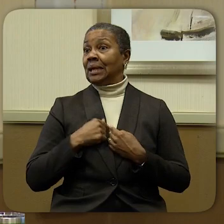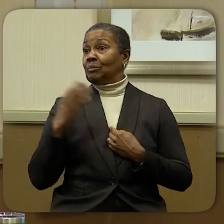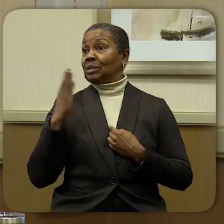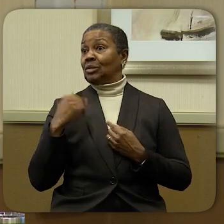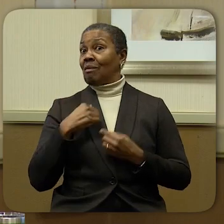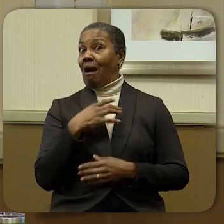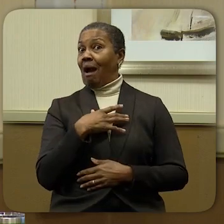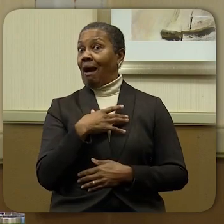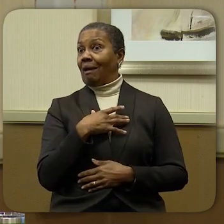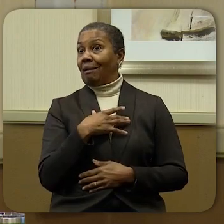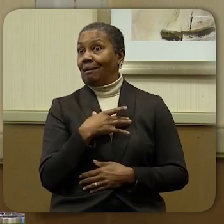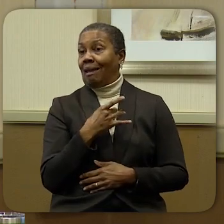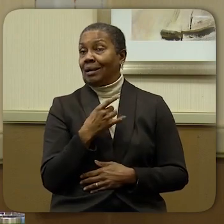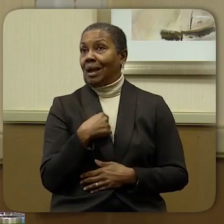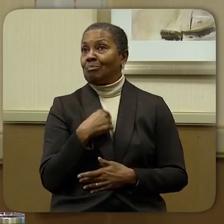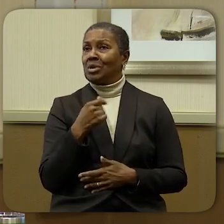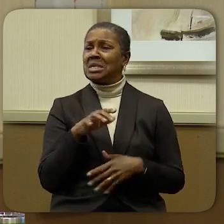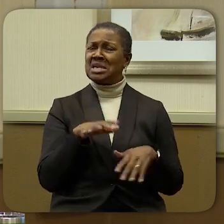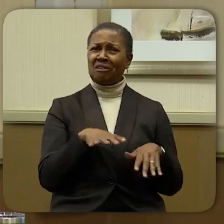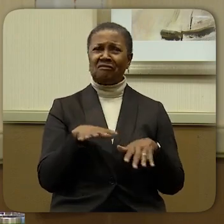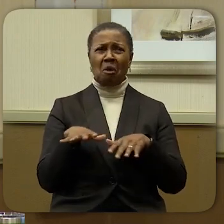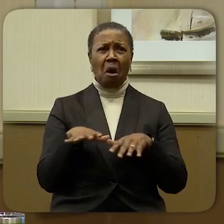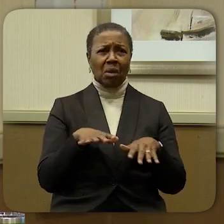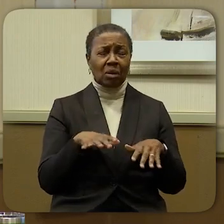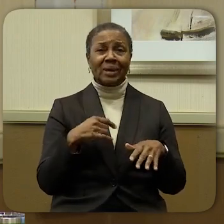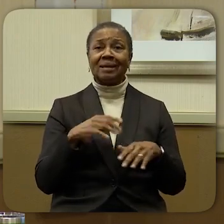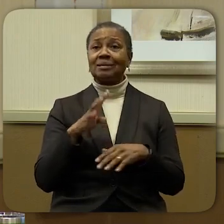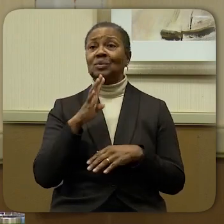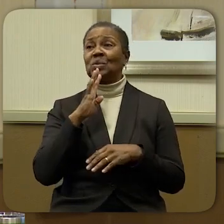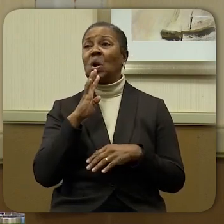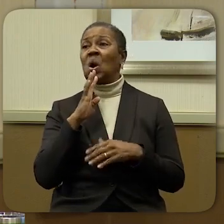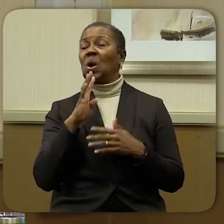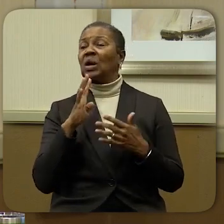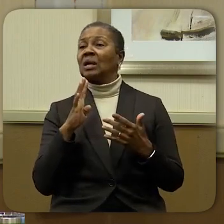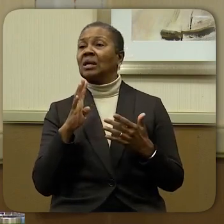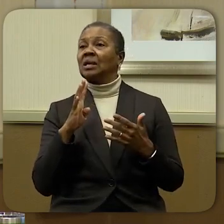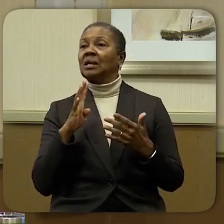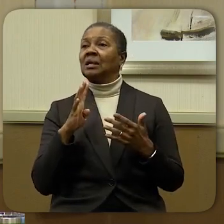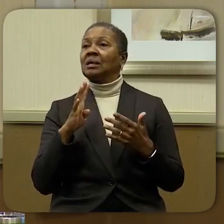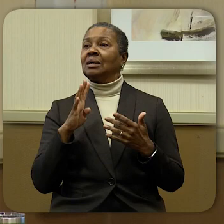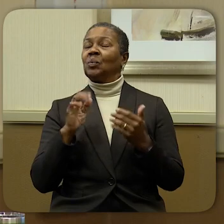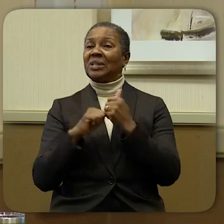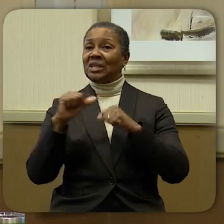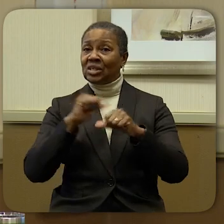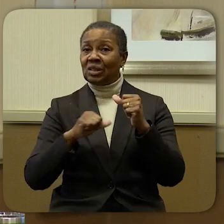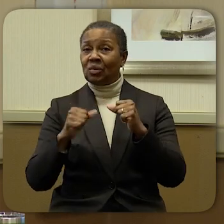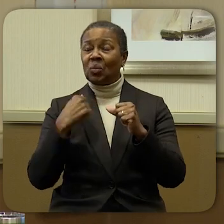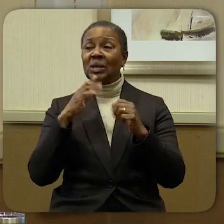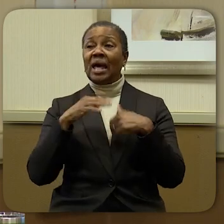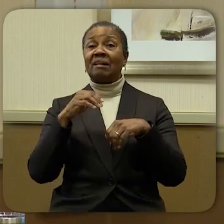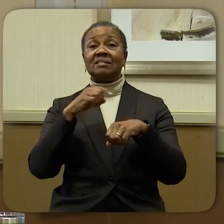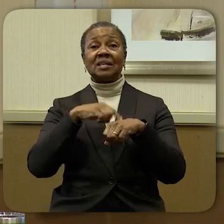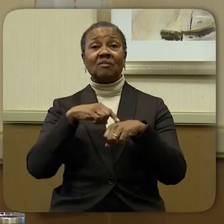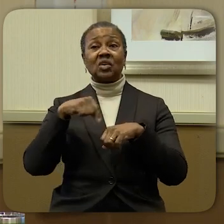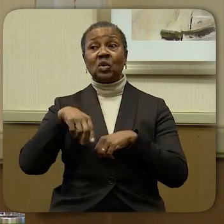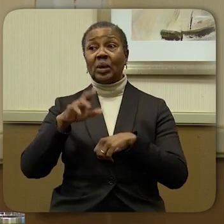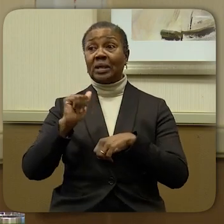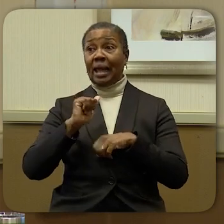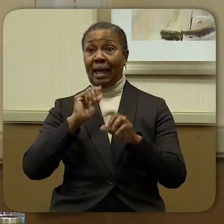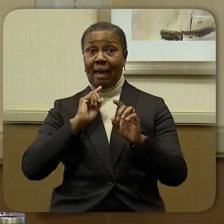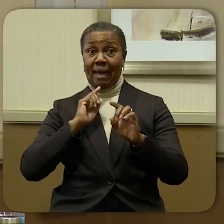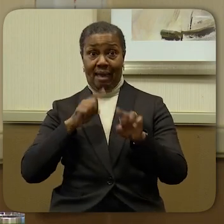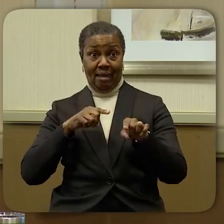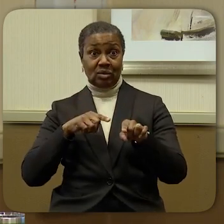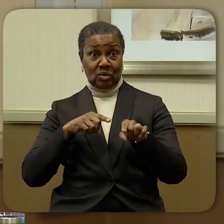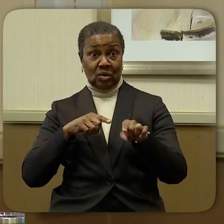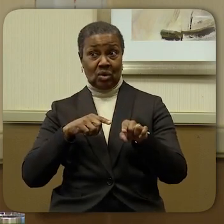presenter, I'm pretty informal, so we can talk back to each other. We will have some time for Q&A as well, but